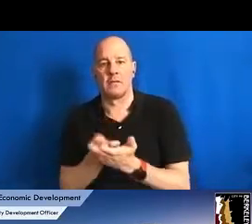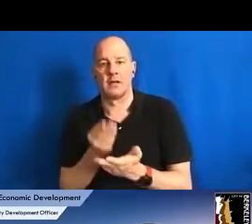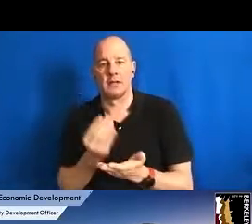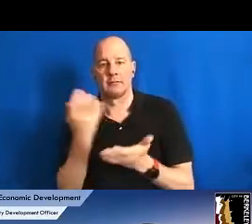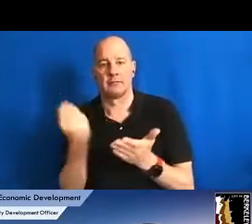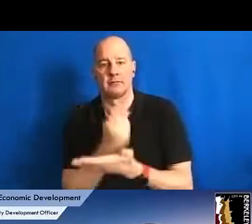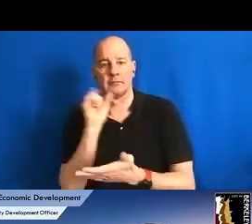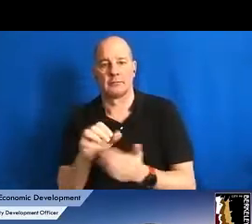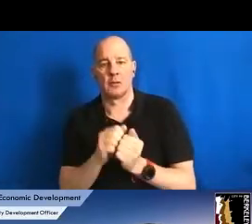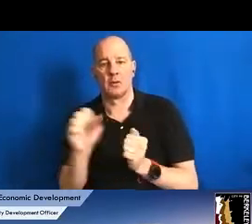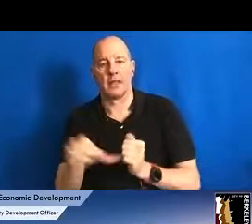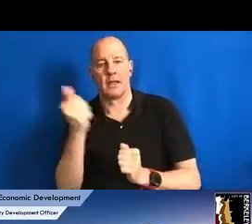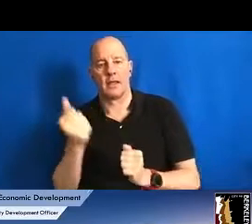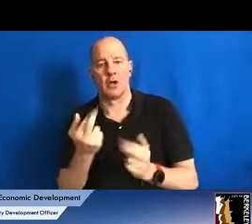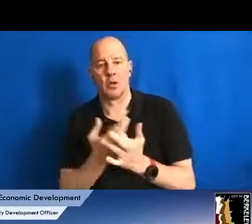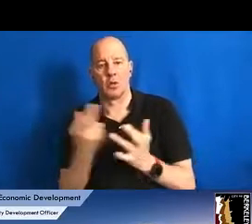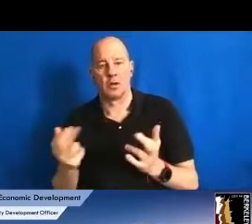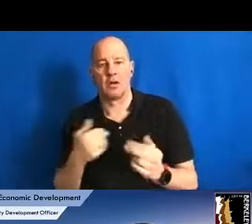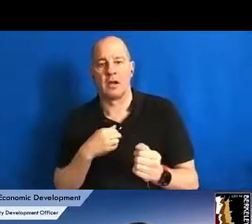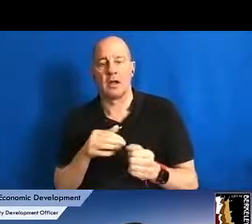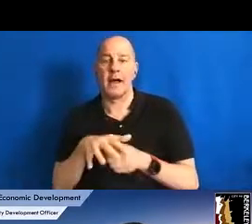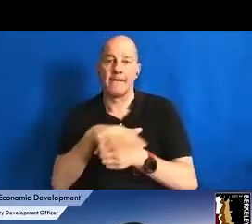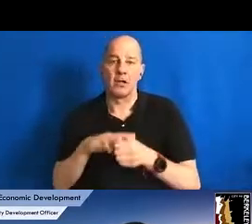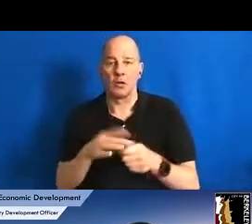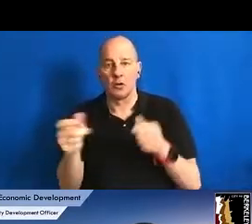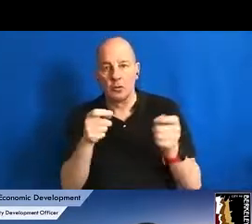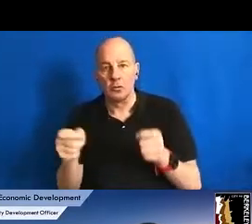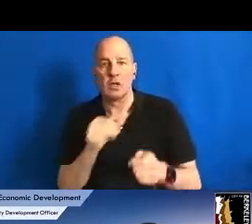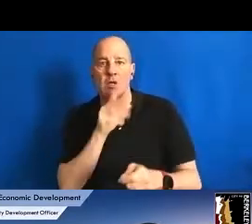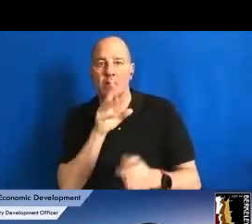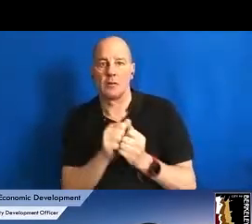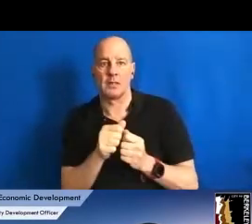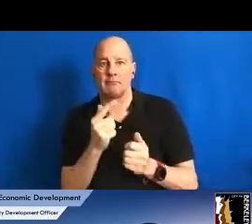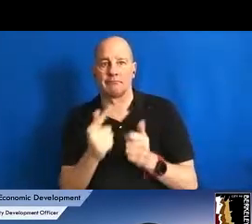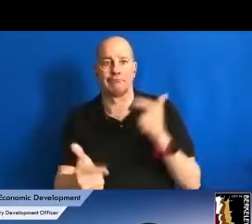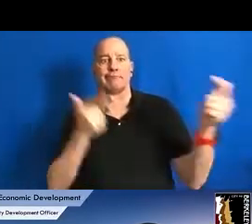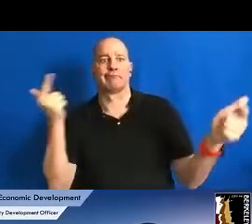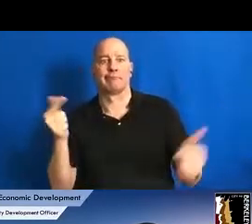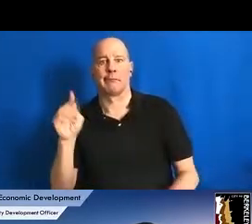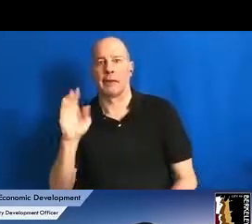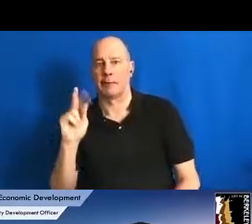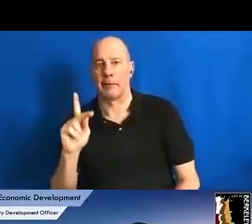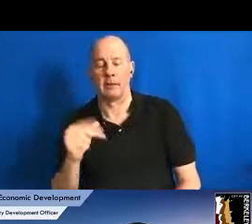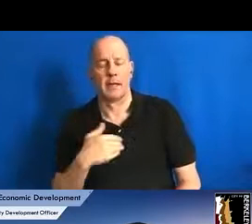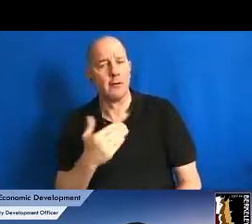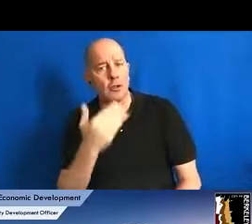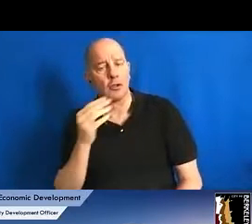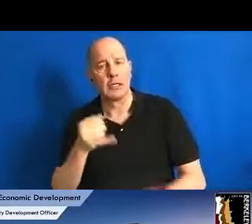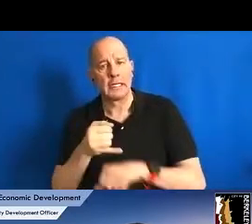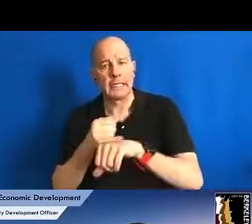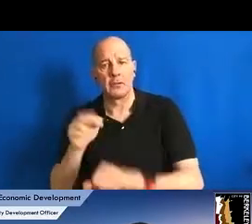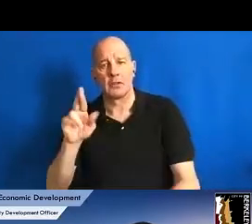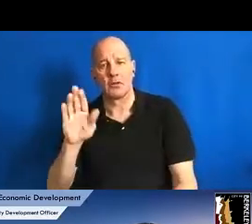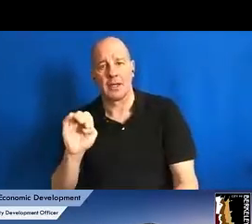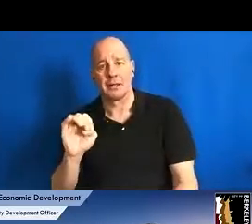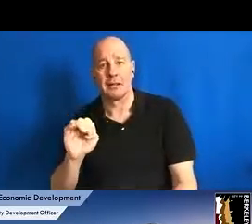other resources. We have local control. We're not talking to some big bank. Good interest rates, but the weakness is a long period of